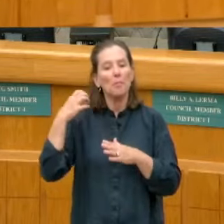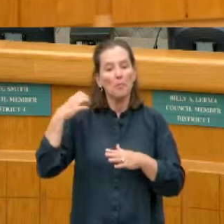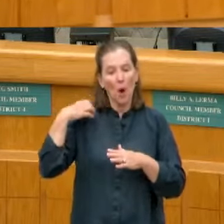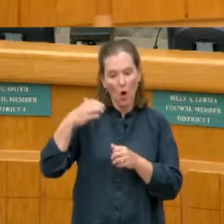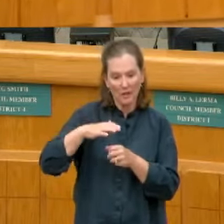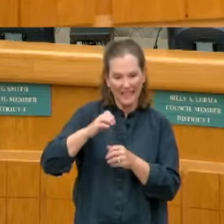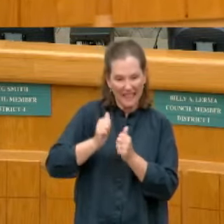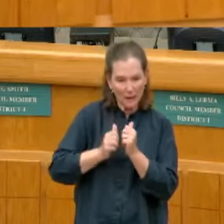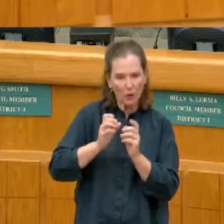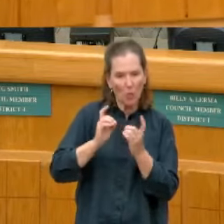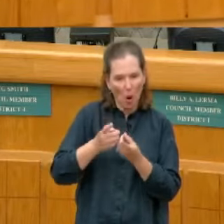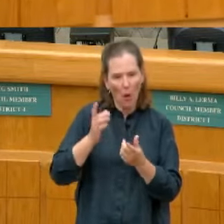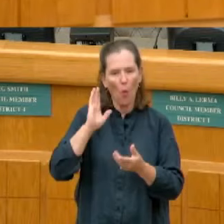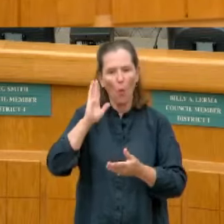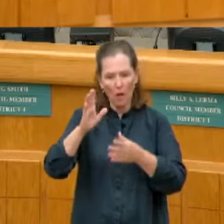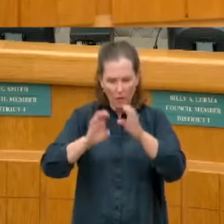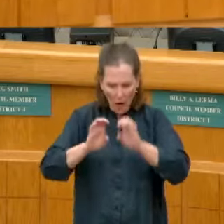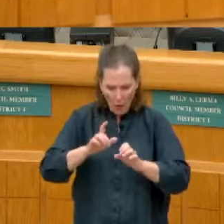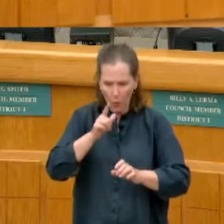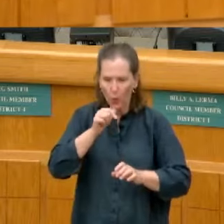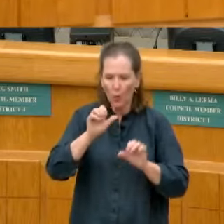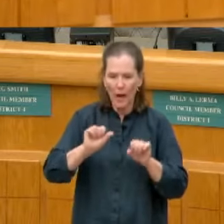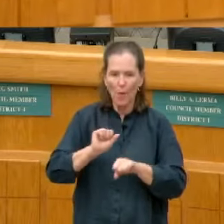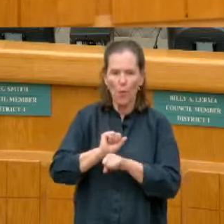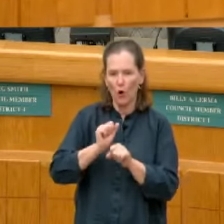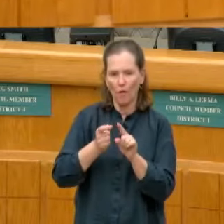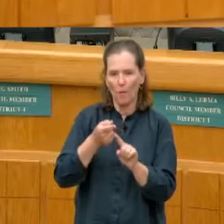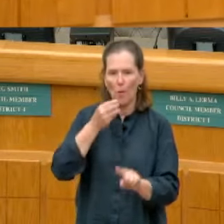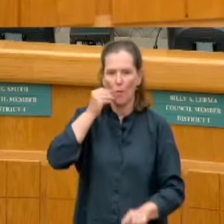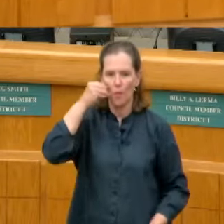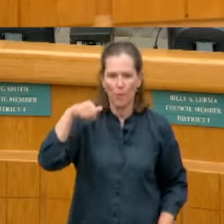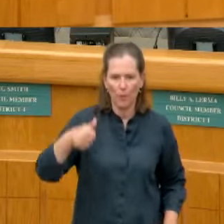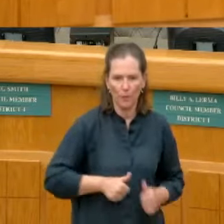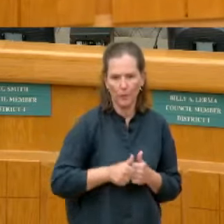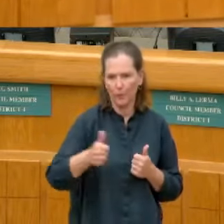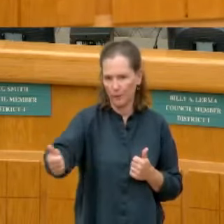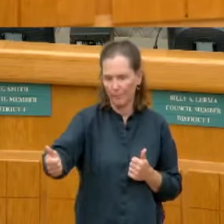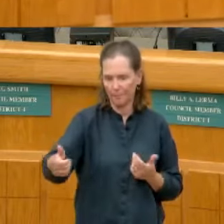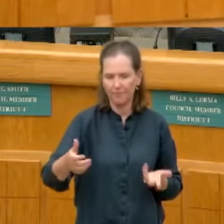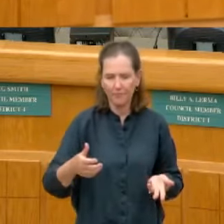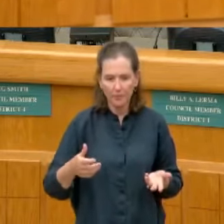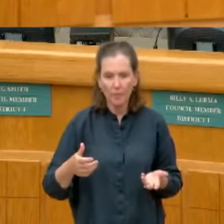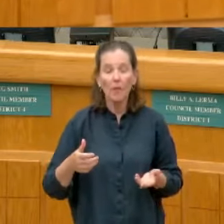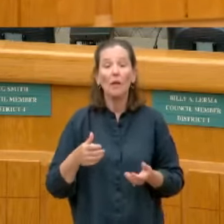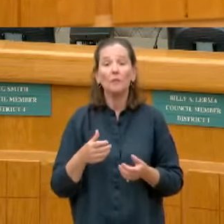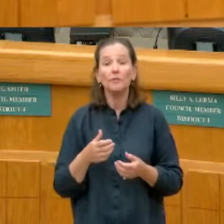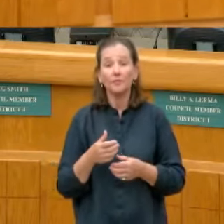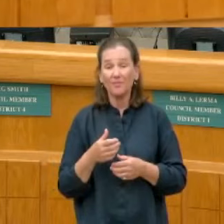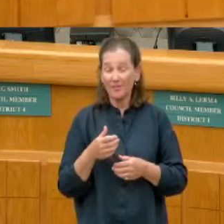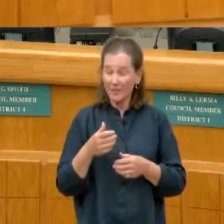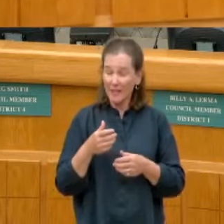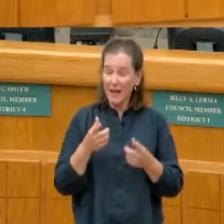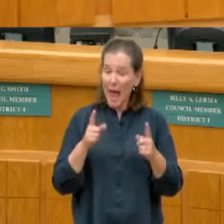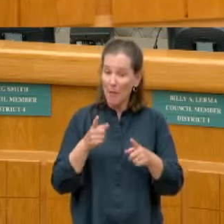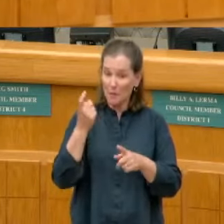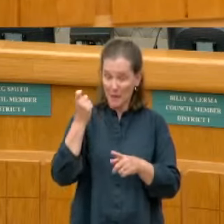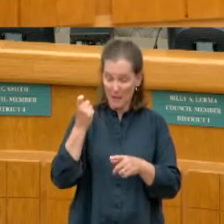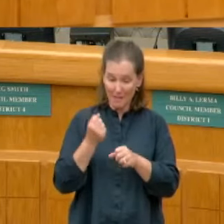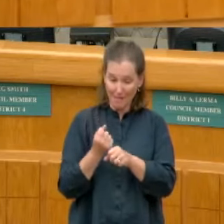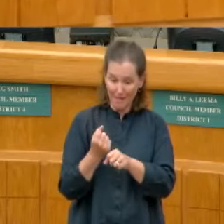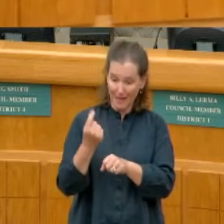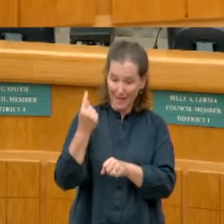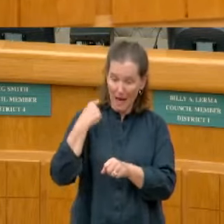so. Fortunately, because of last year, we have made so many improvements to our systems, our